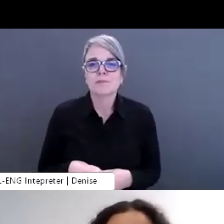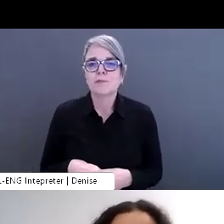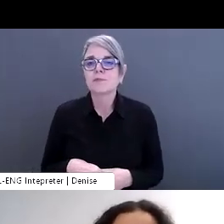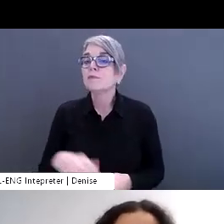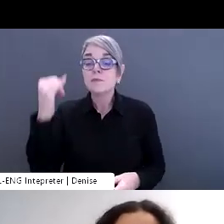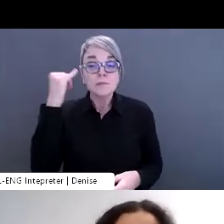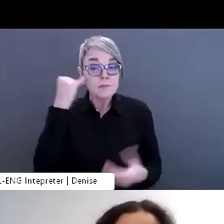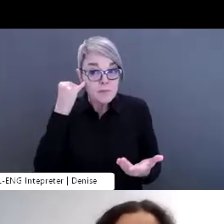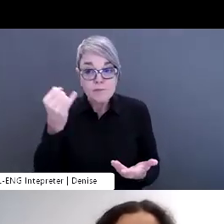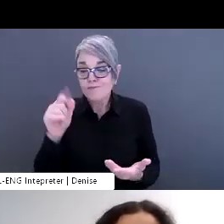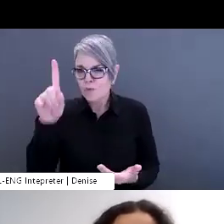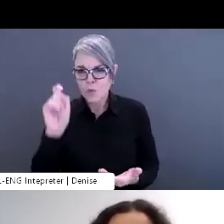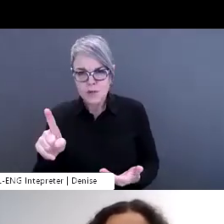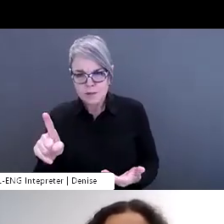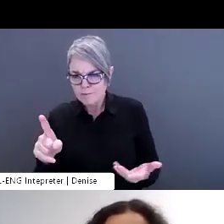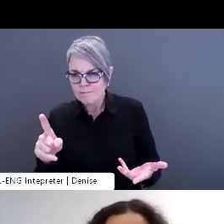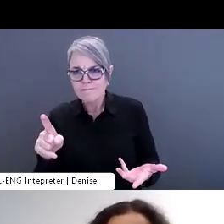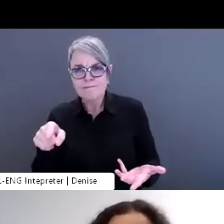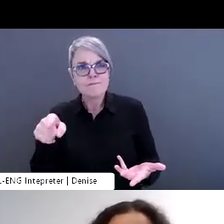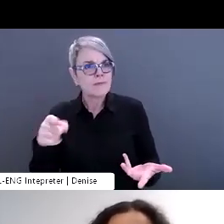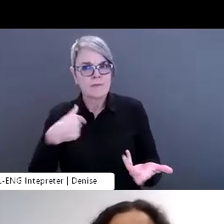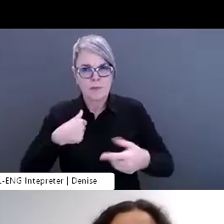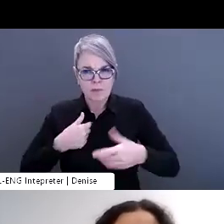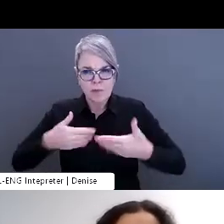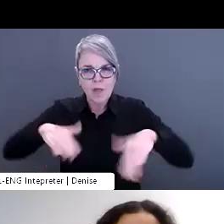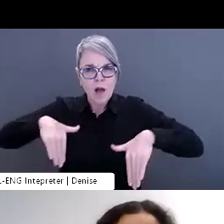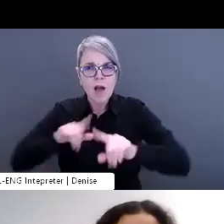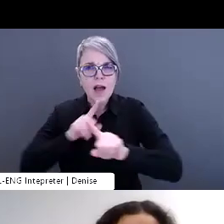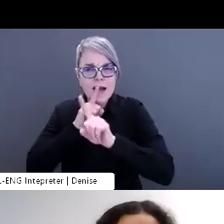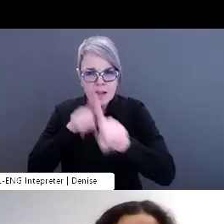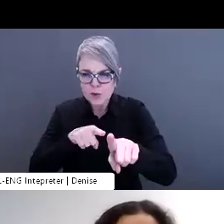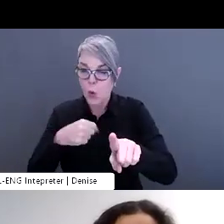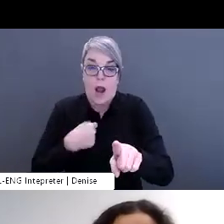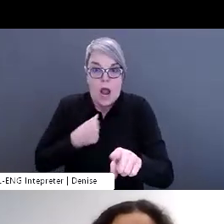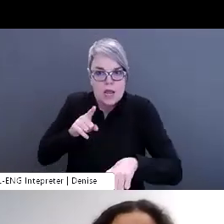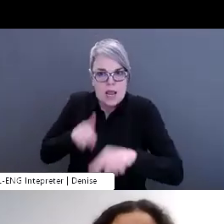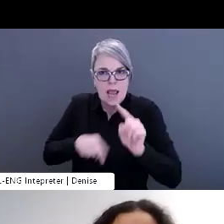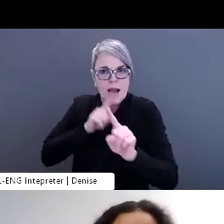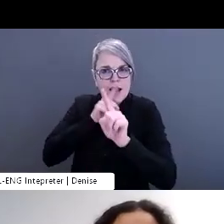answer, then I'll hopefully be able to direct you in the right direction. Okay.